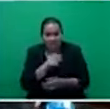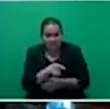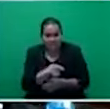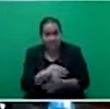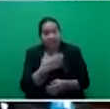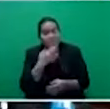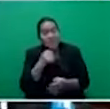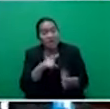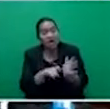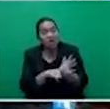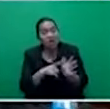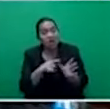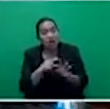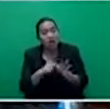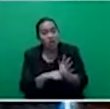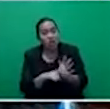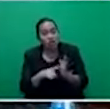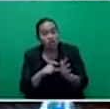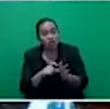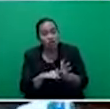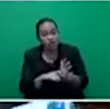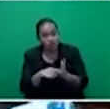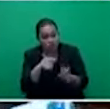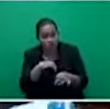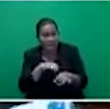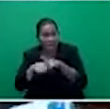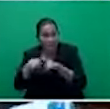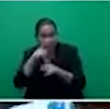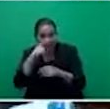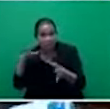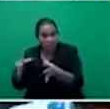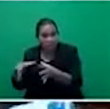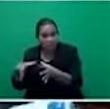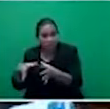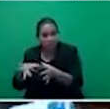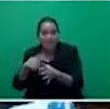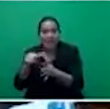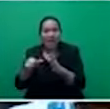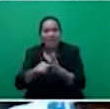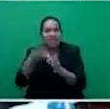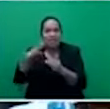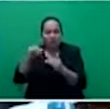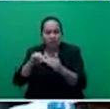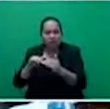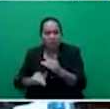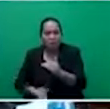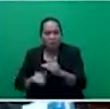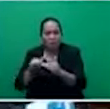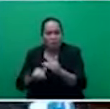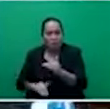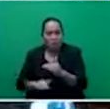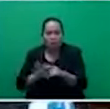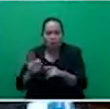this, is that most of these people are below the age of 40. Most of